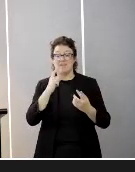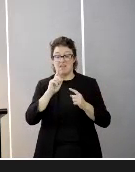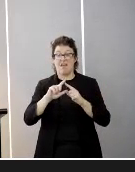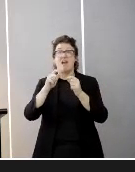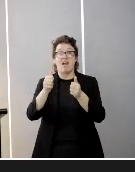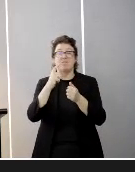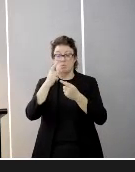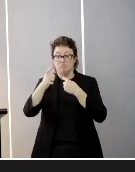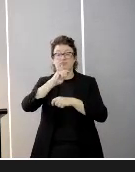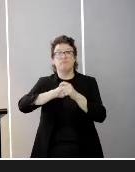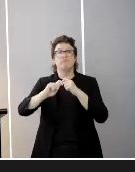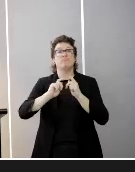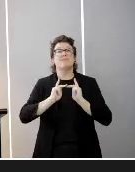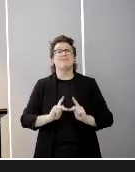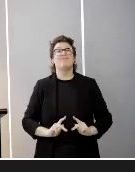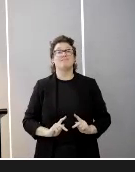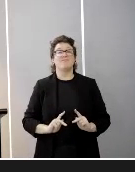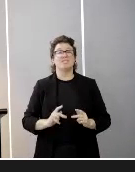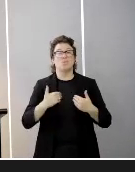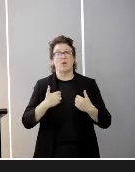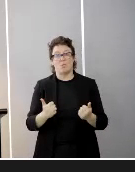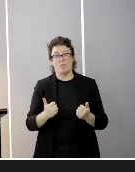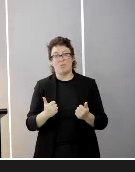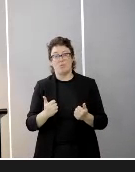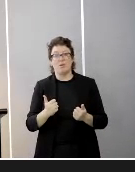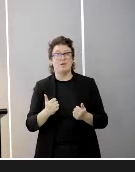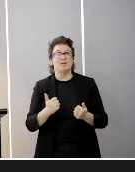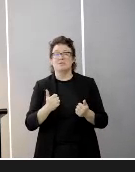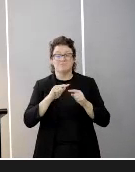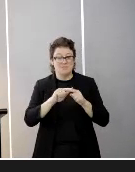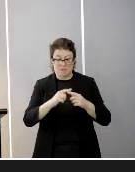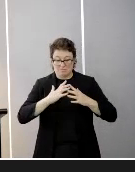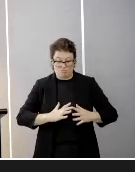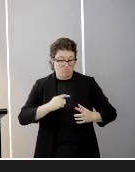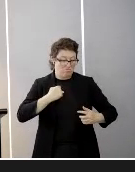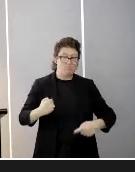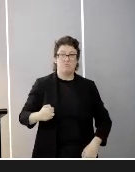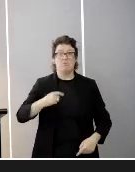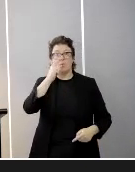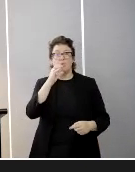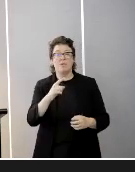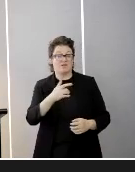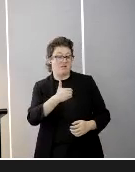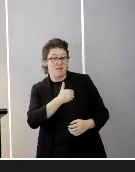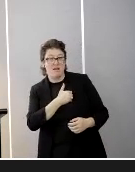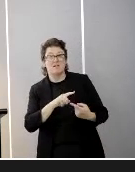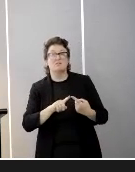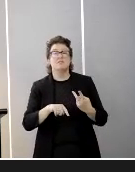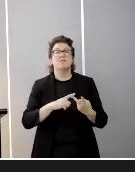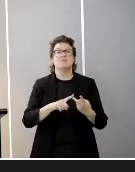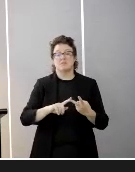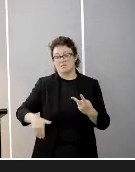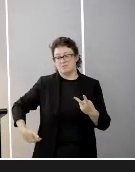a physical health problem, and across a number of different systems in the body. So problems with the heart, with